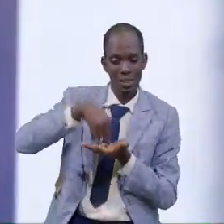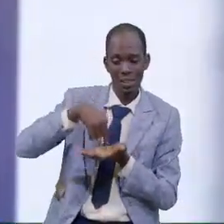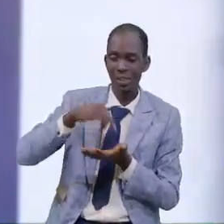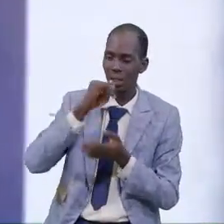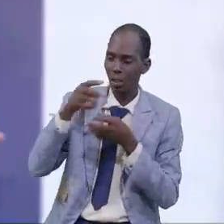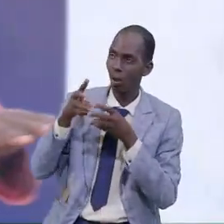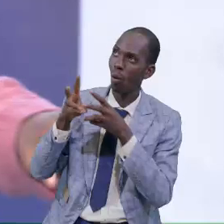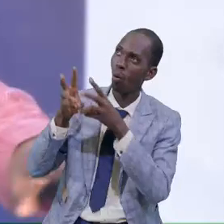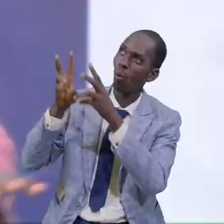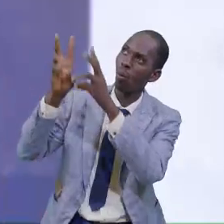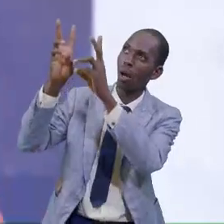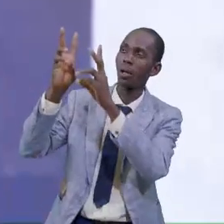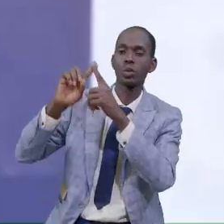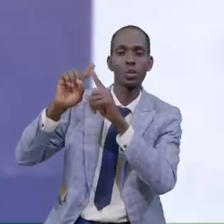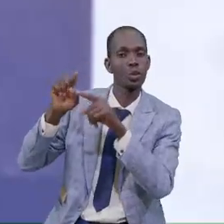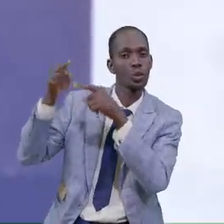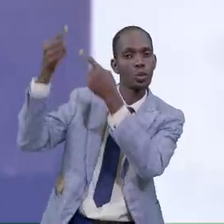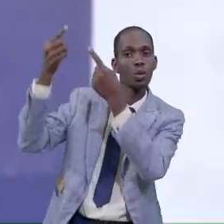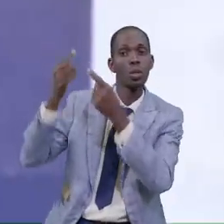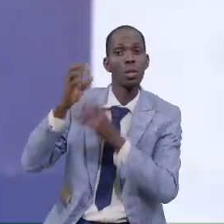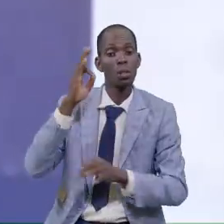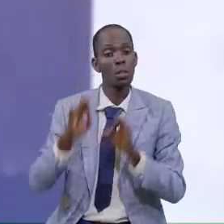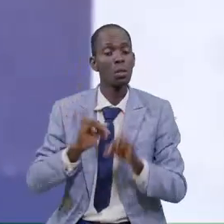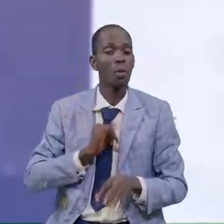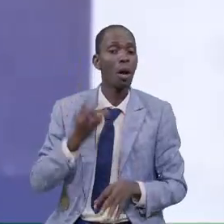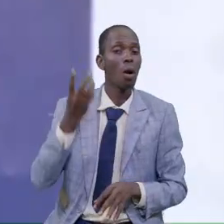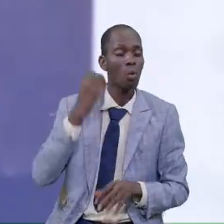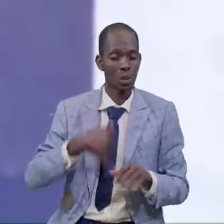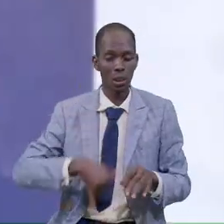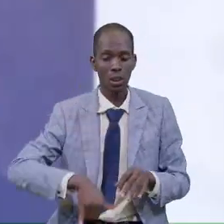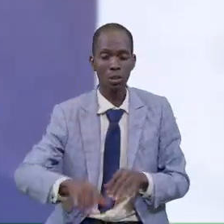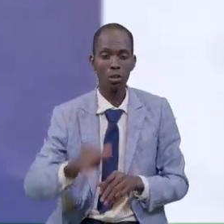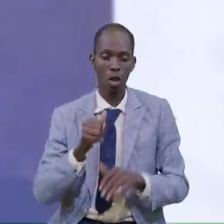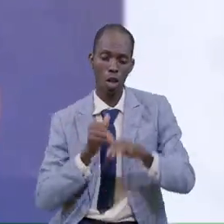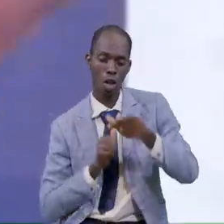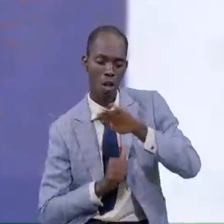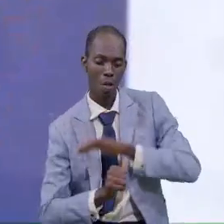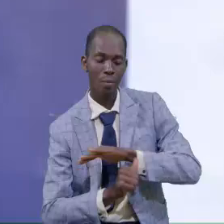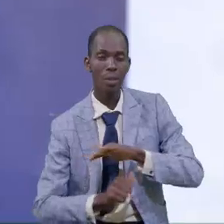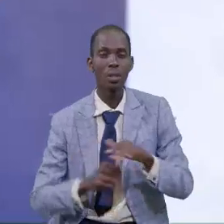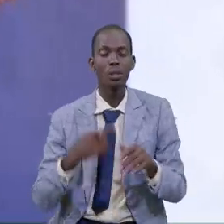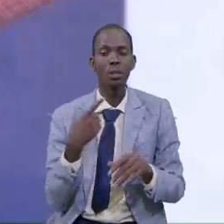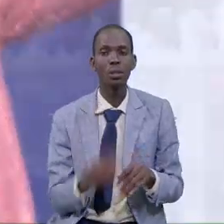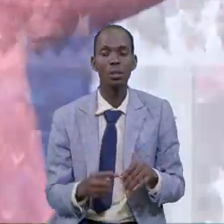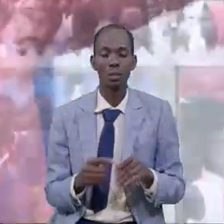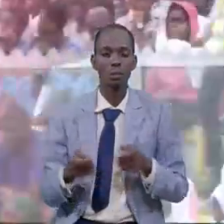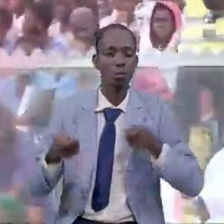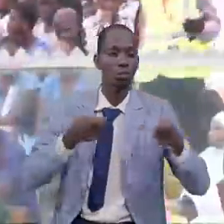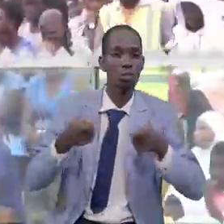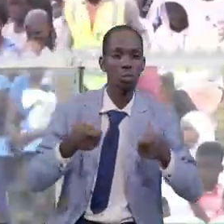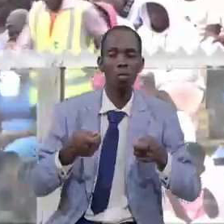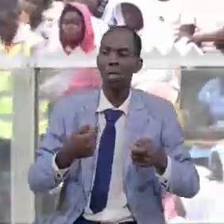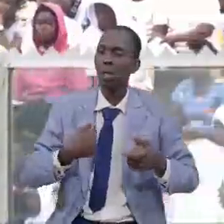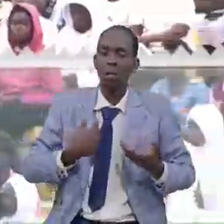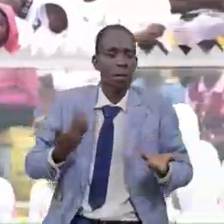I were under their control still, I couldn't help changing the world when